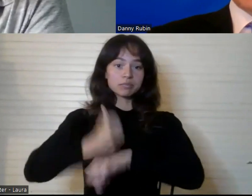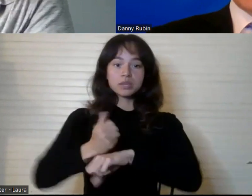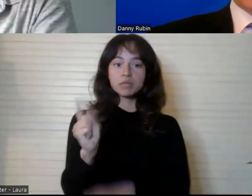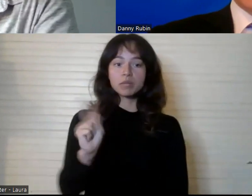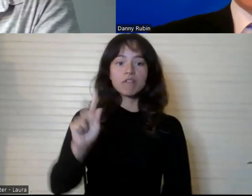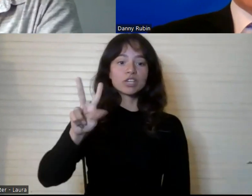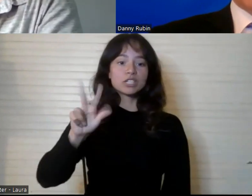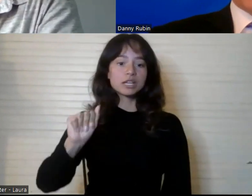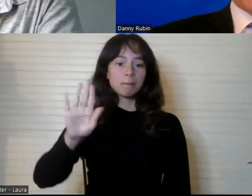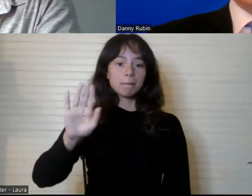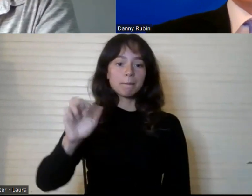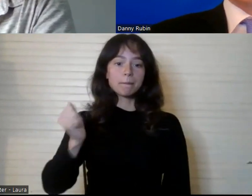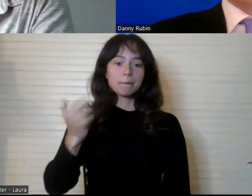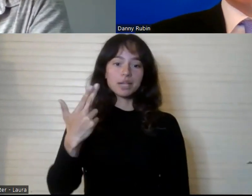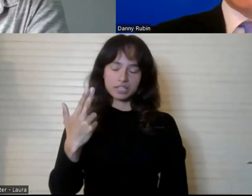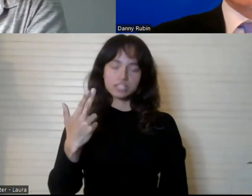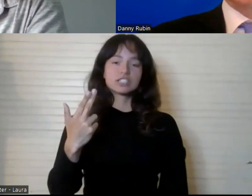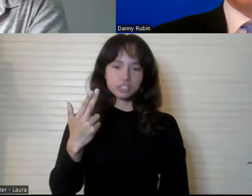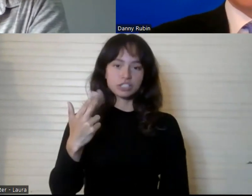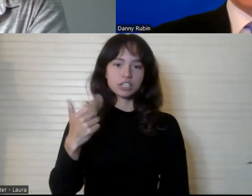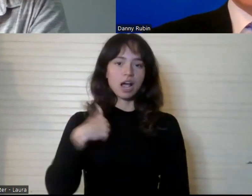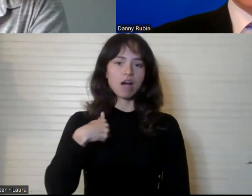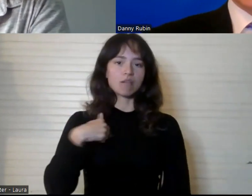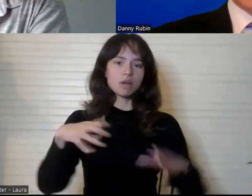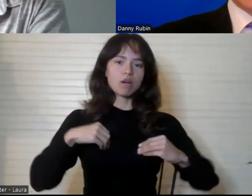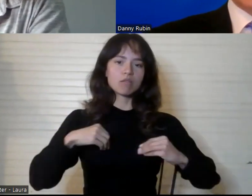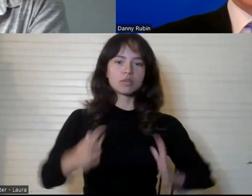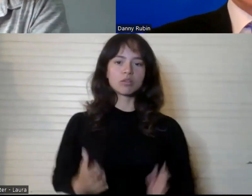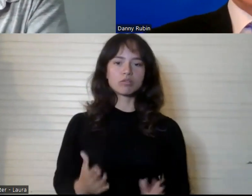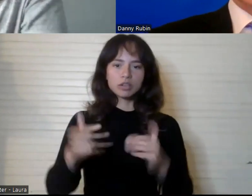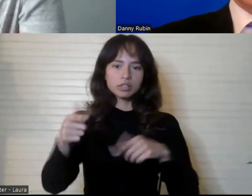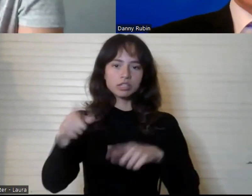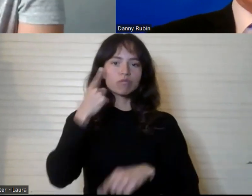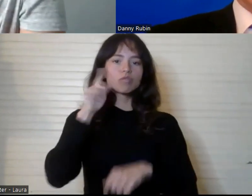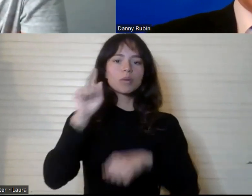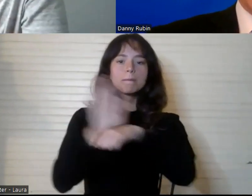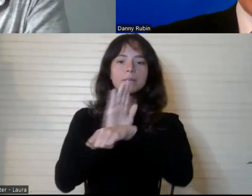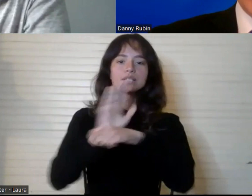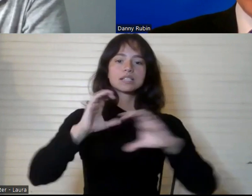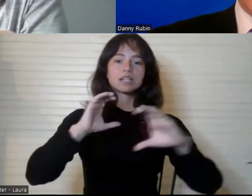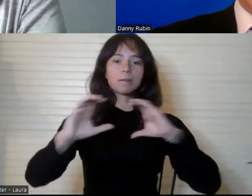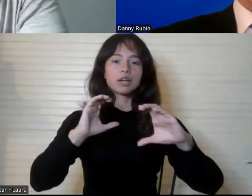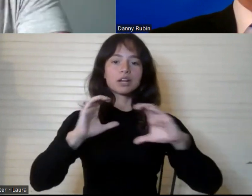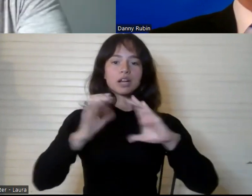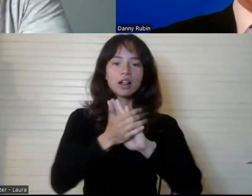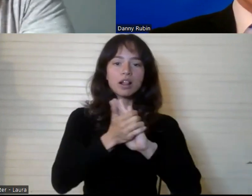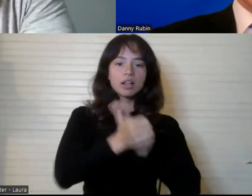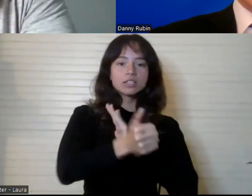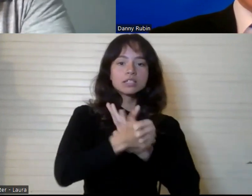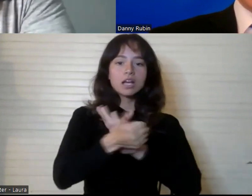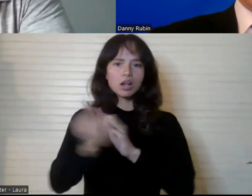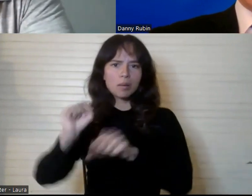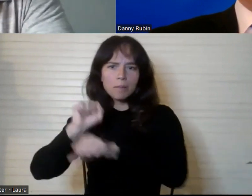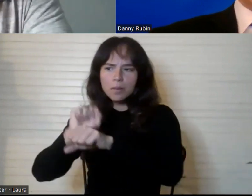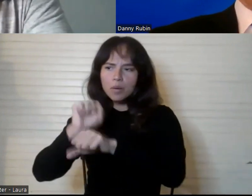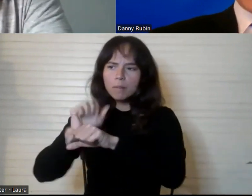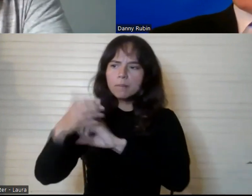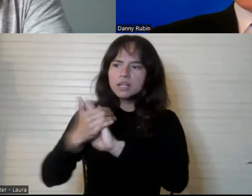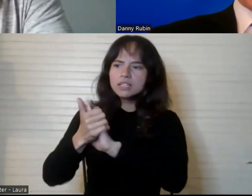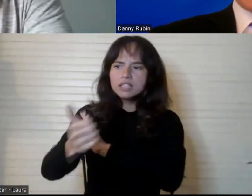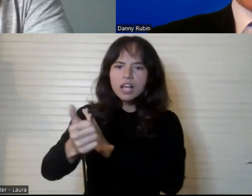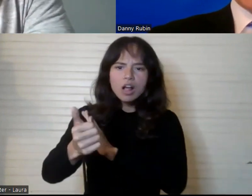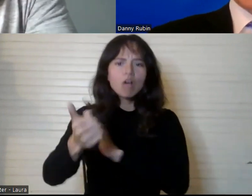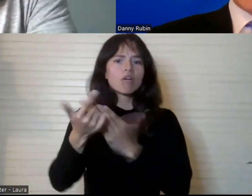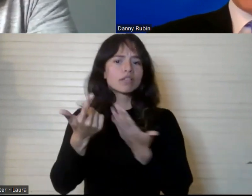online resources for business communication skills, employability skills, and one way